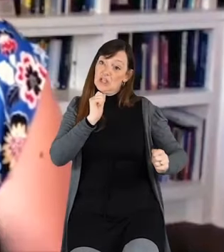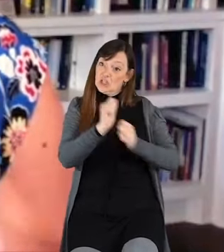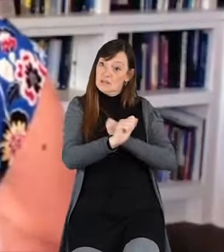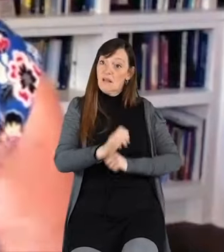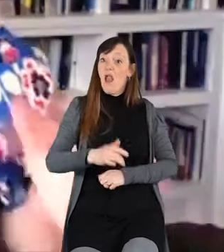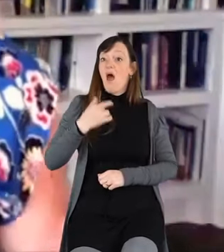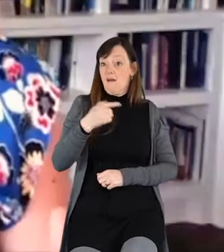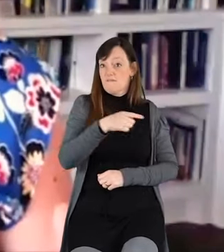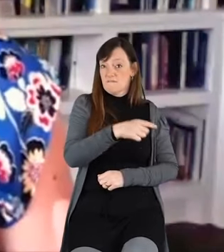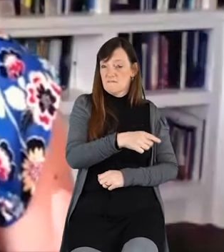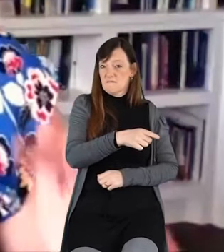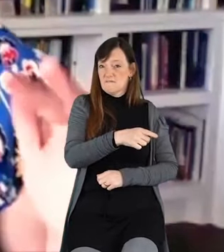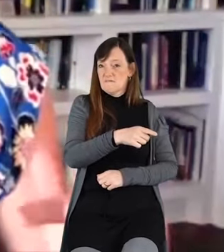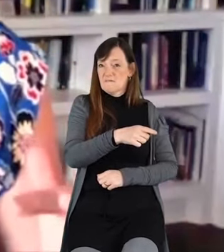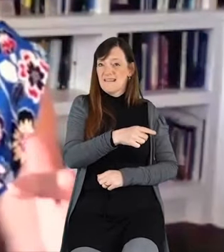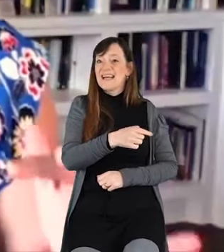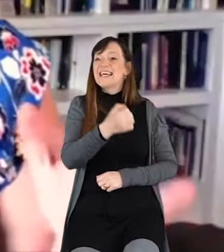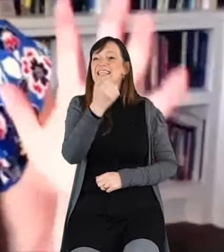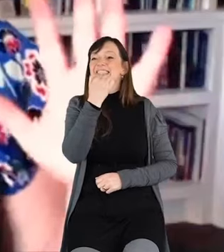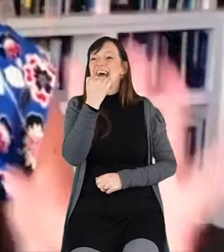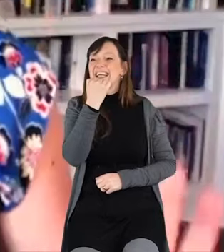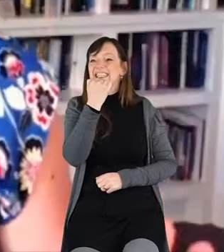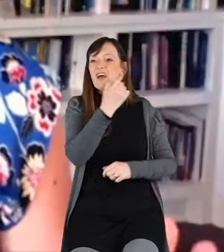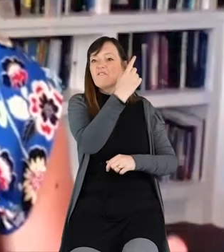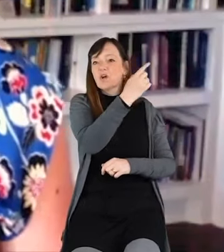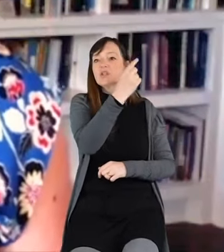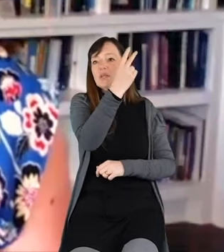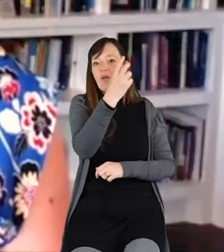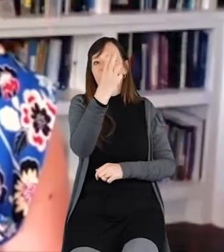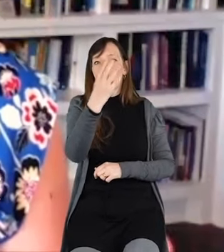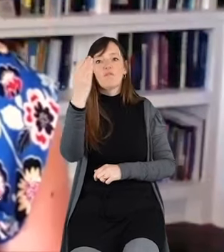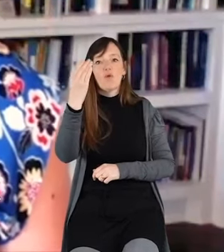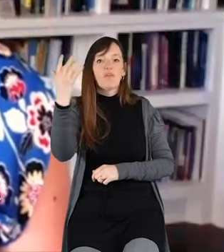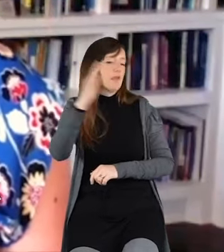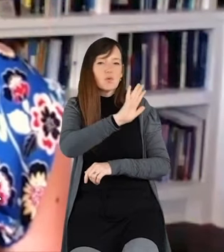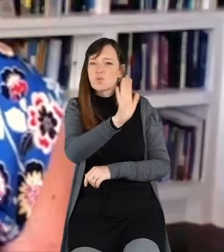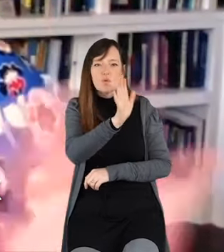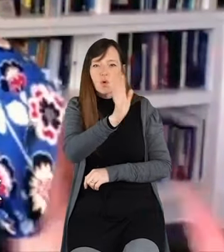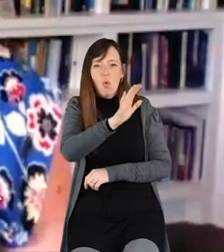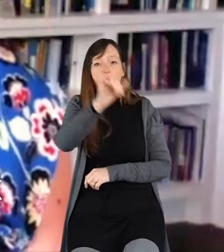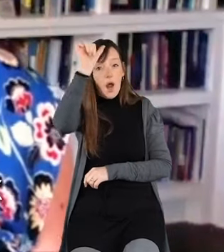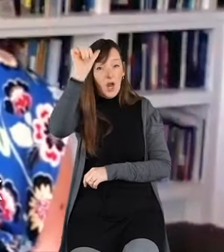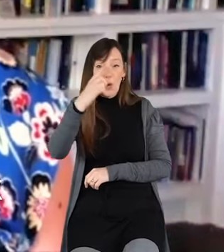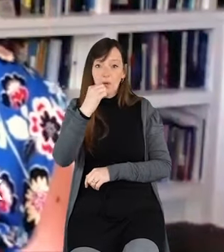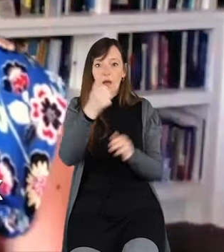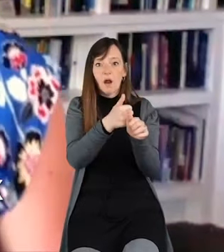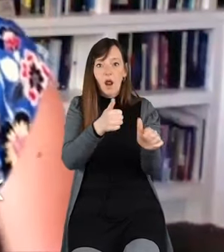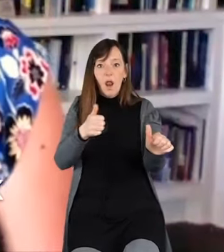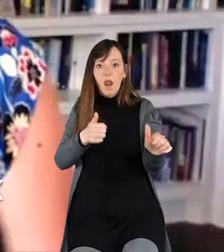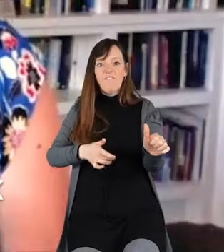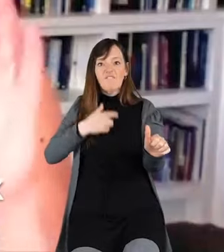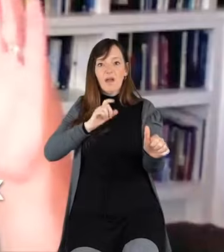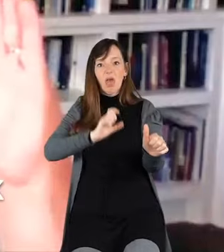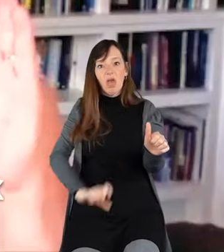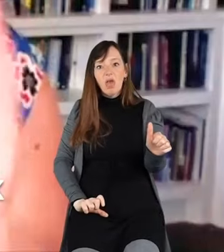And it's not dated, because I also know that it's a terrible feeling to be working through a devotional and get behind. You think, I'll just give up for this year. And